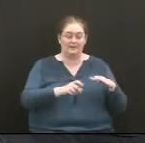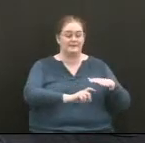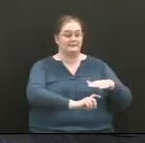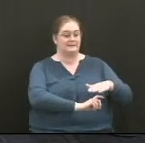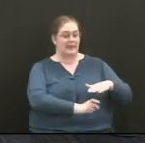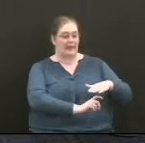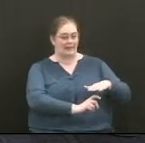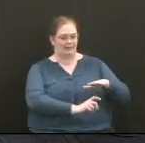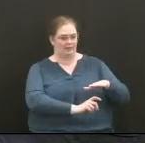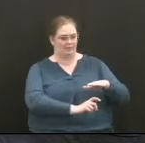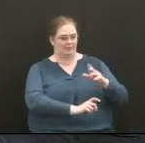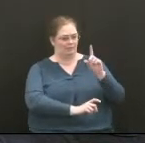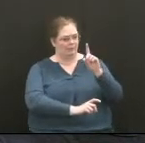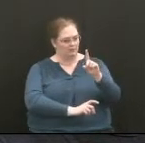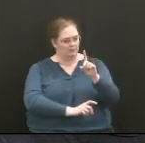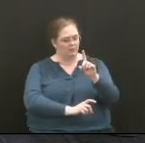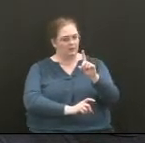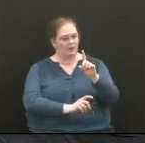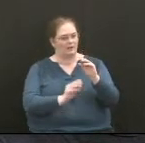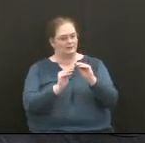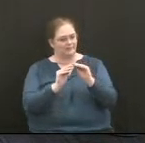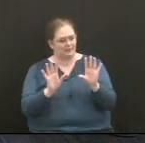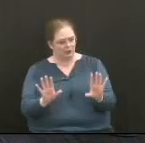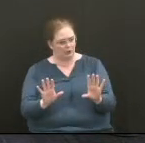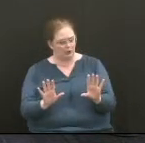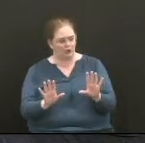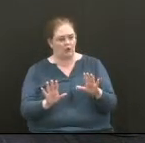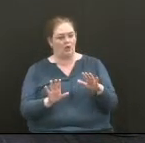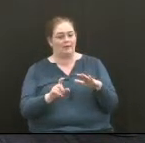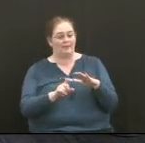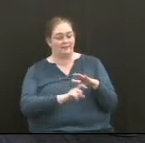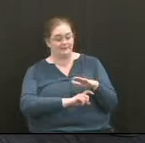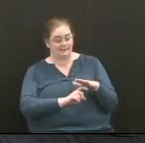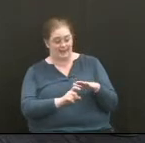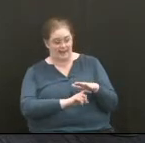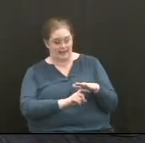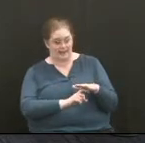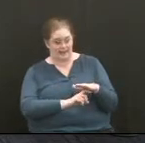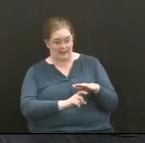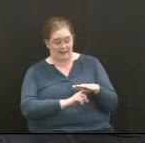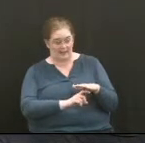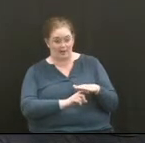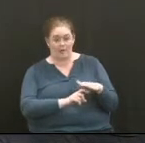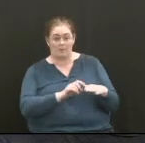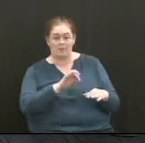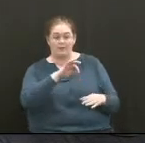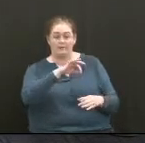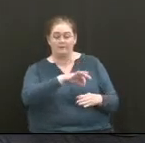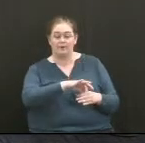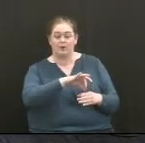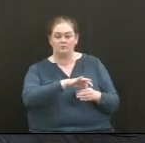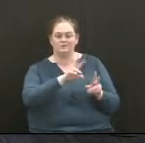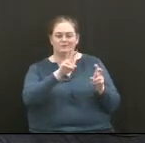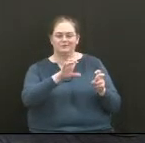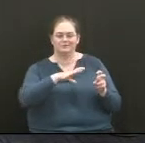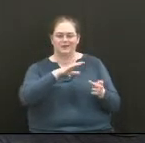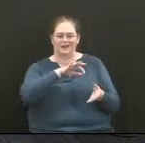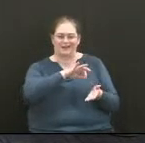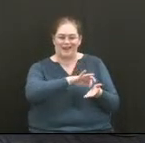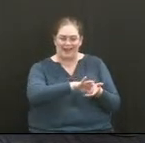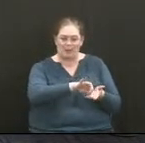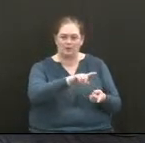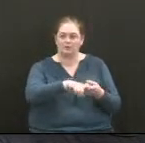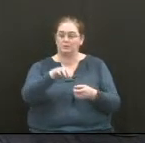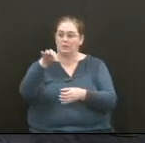them, and just to be perfectly clear, the votes would not be counted until the